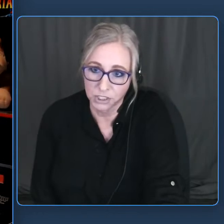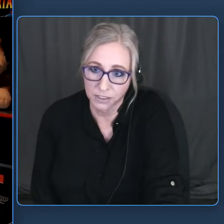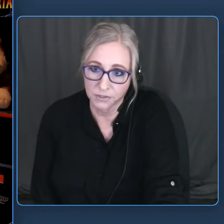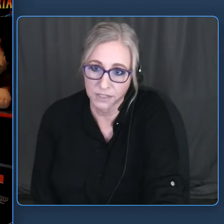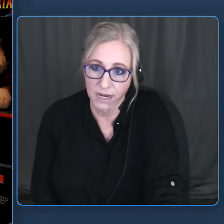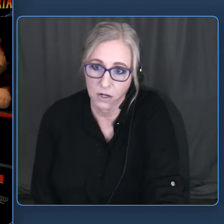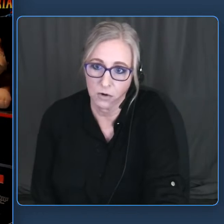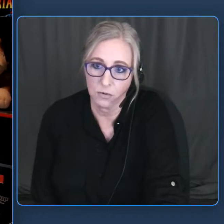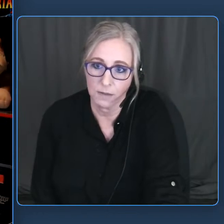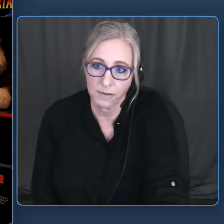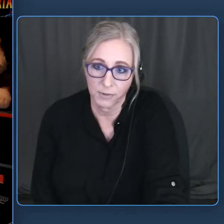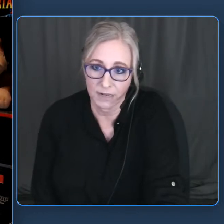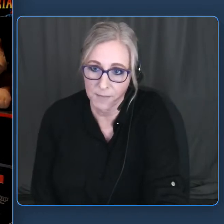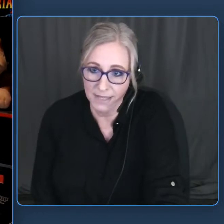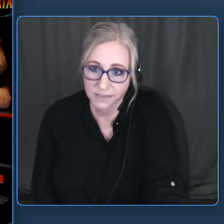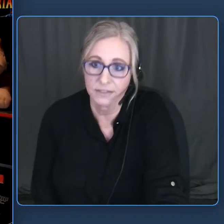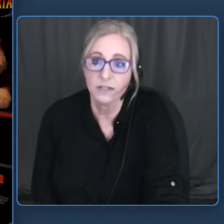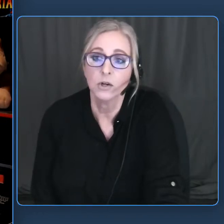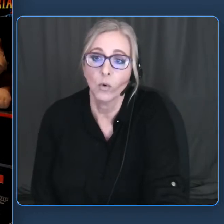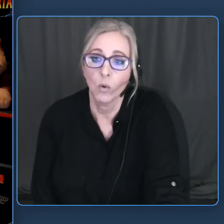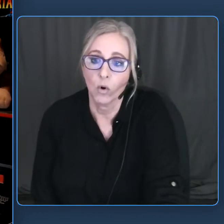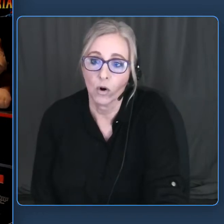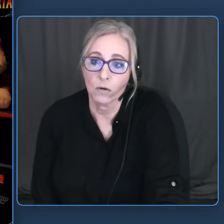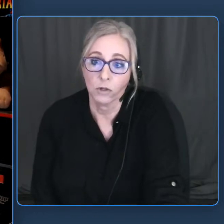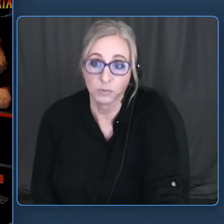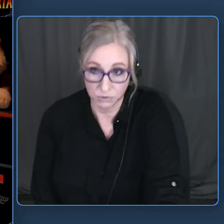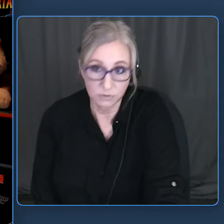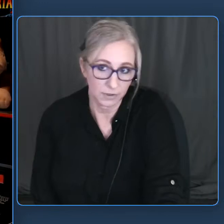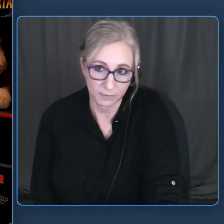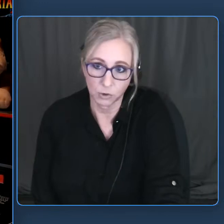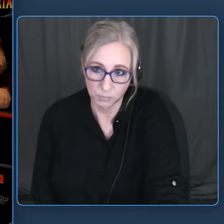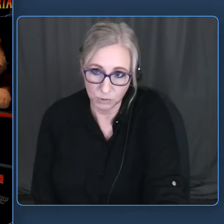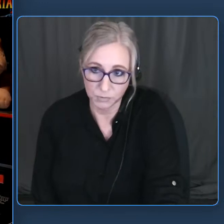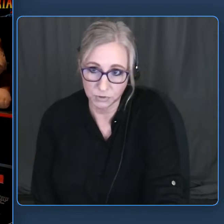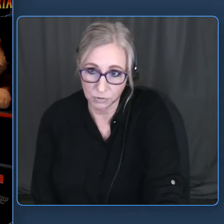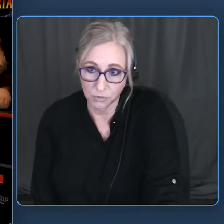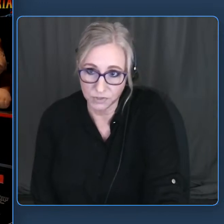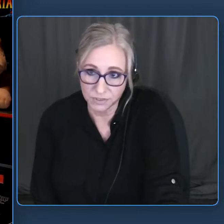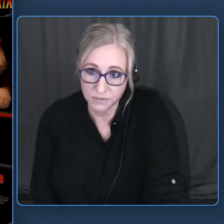with wheelchairs. I know people that have MS or